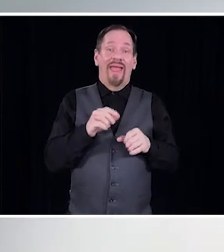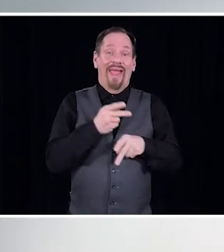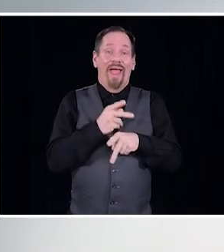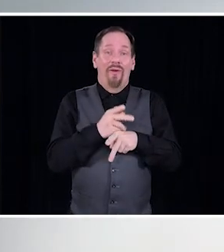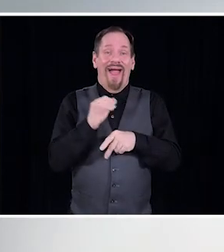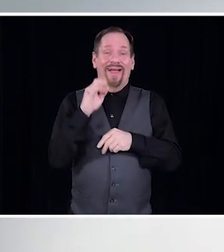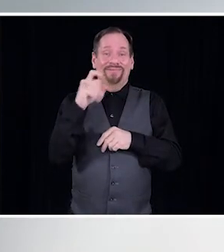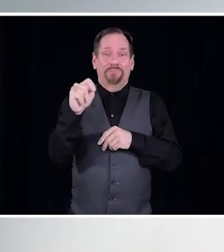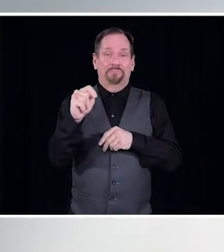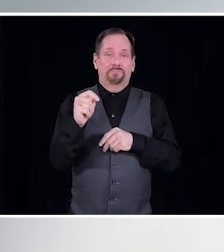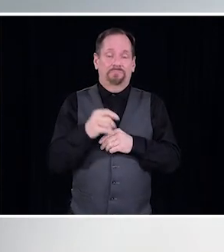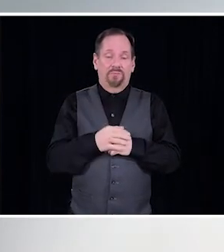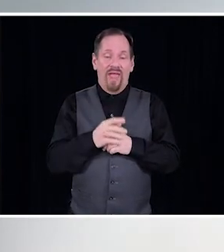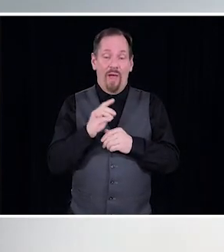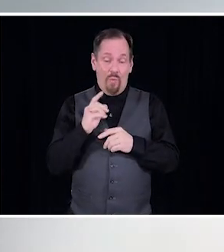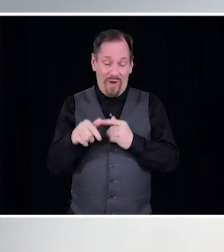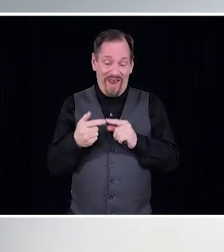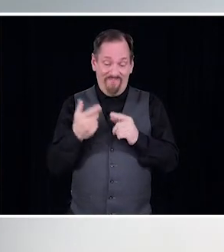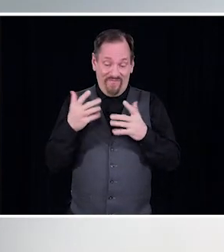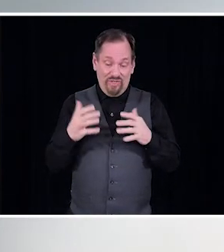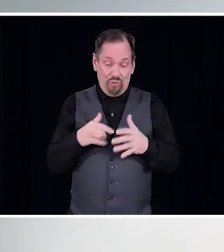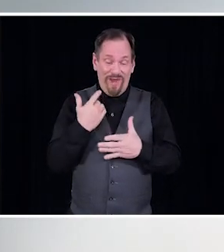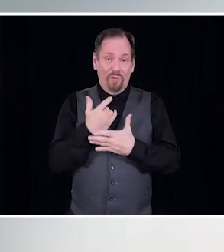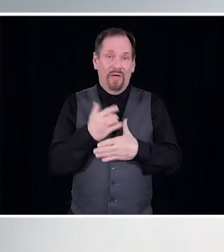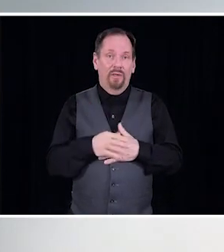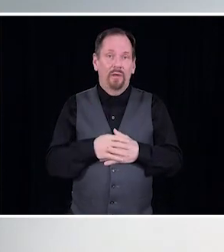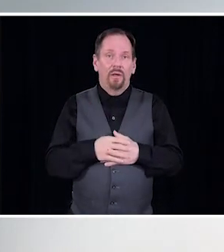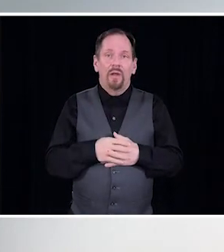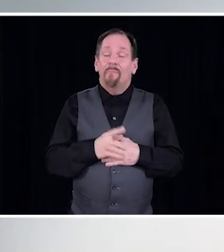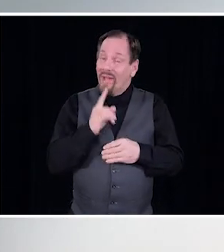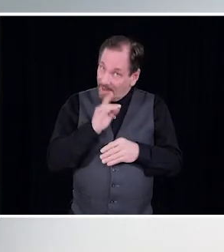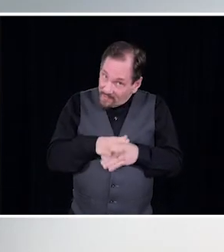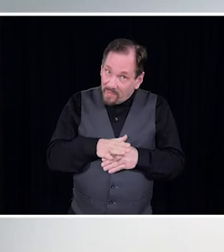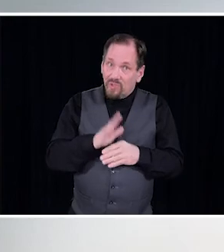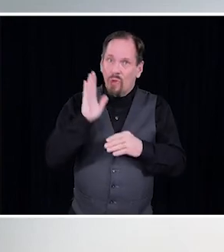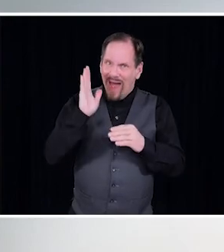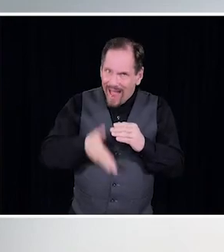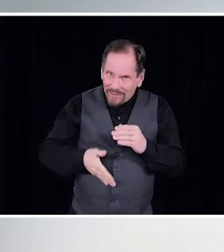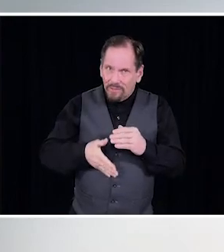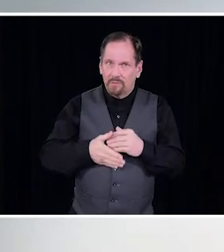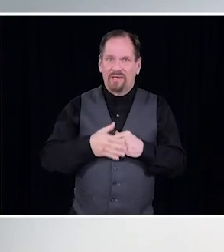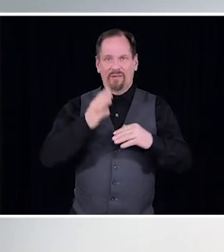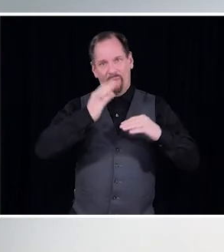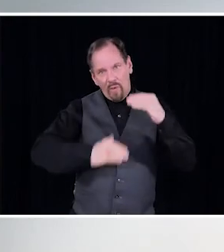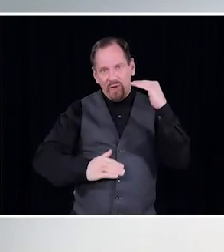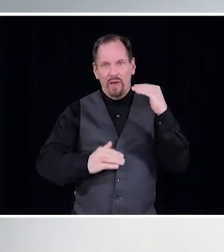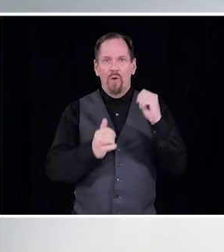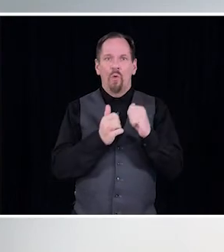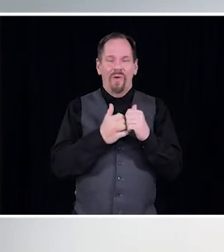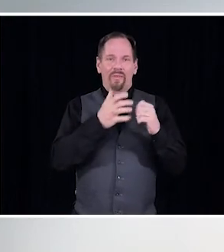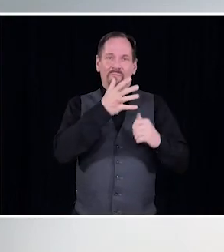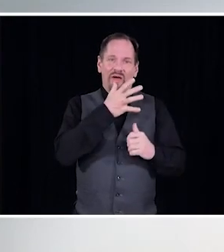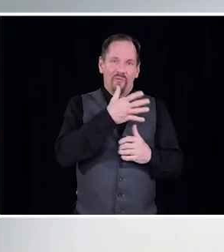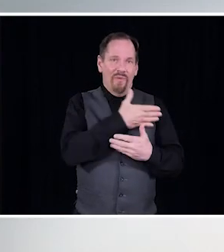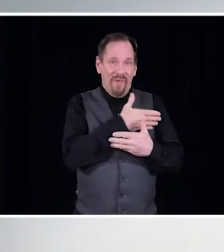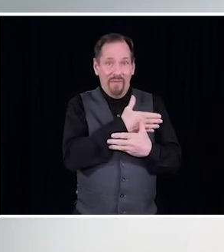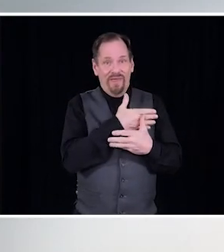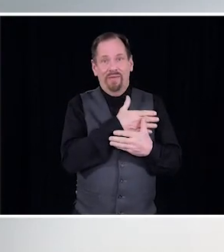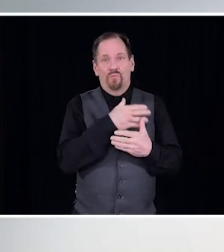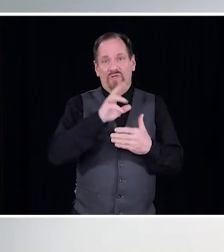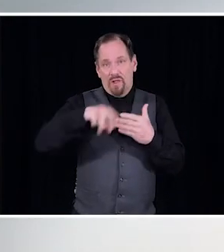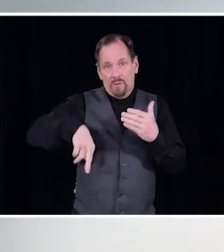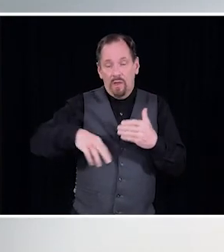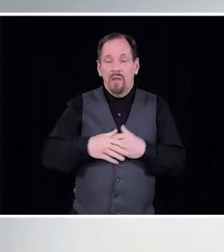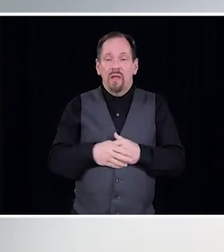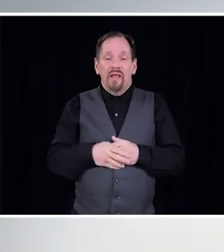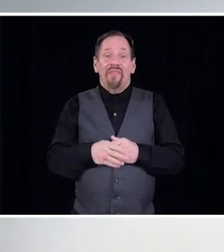implementation after graduation. My interest in and commitment to ending disparities in maternal child health outcomes continued in the Obama